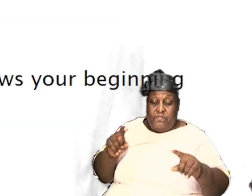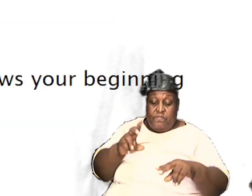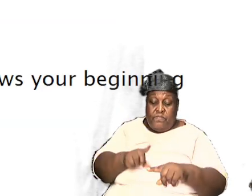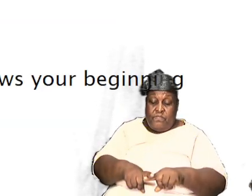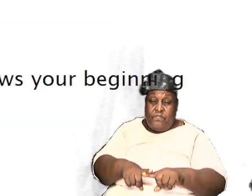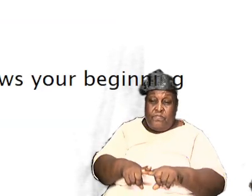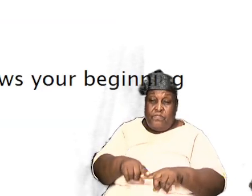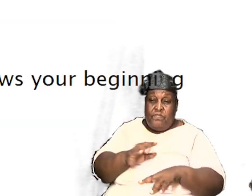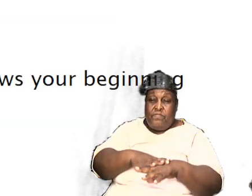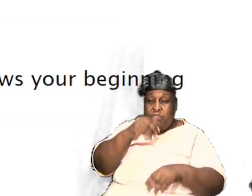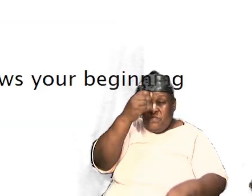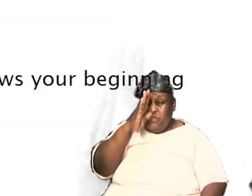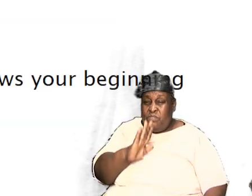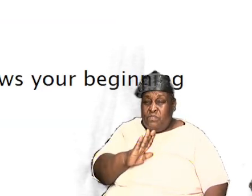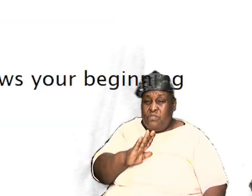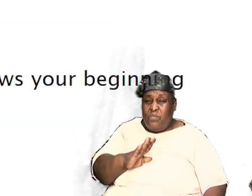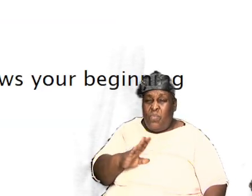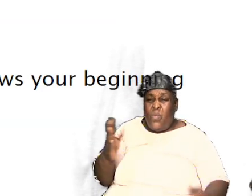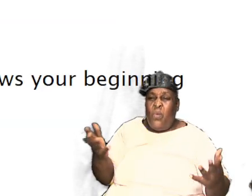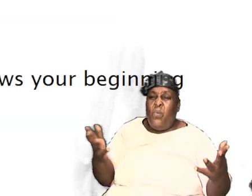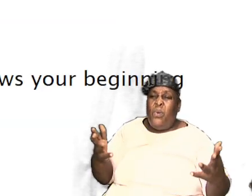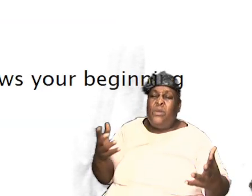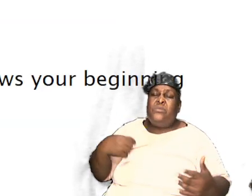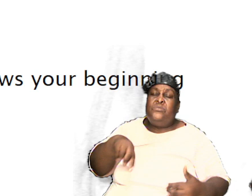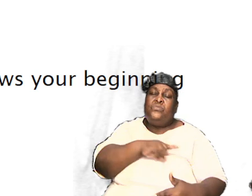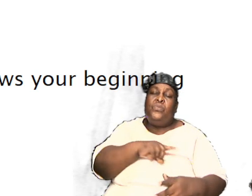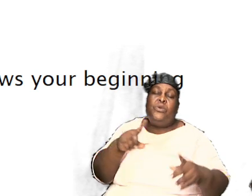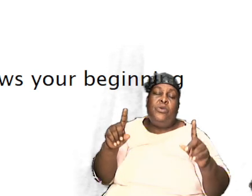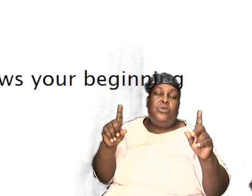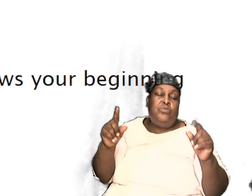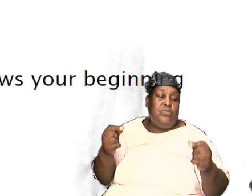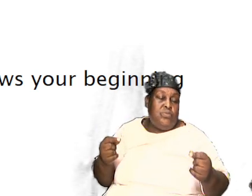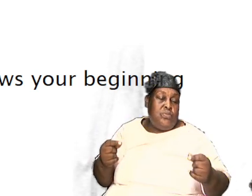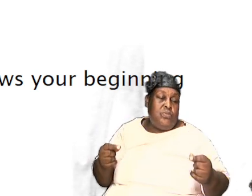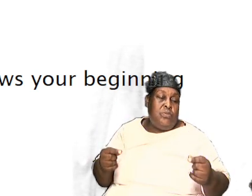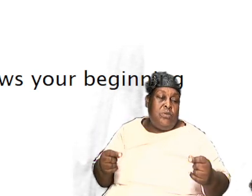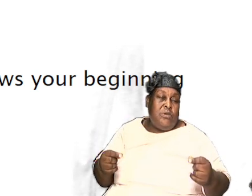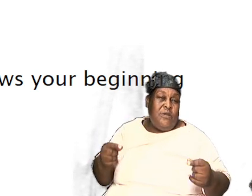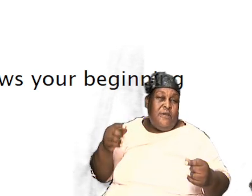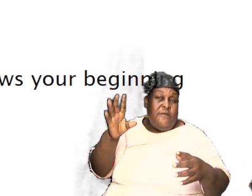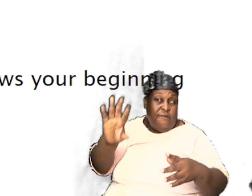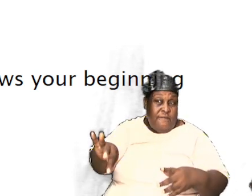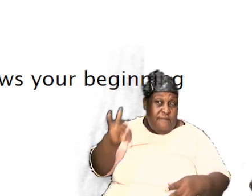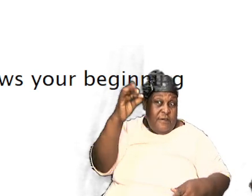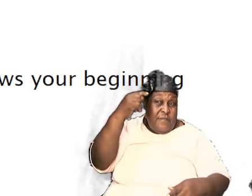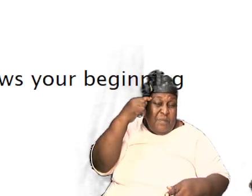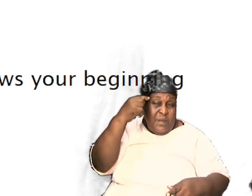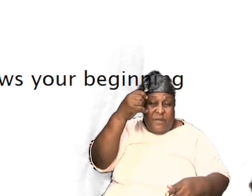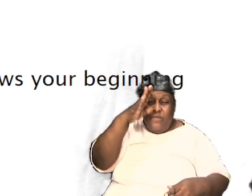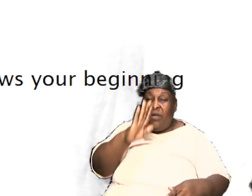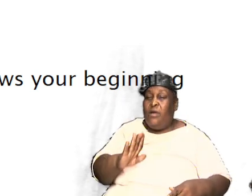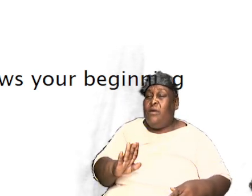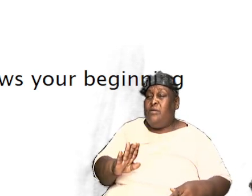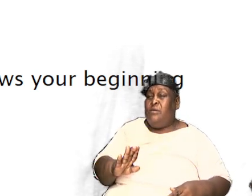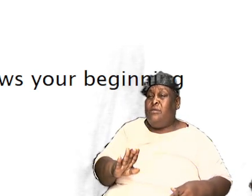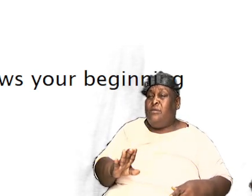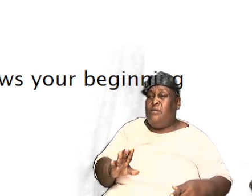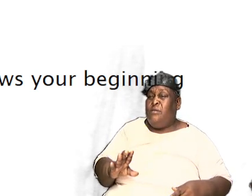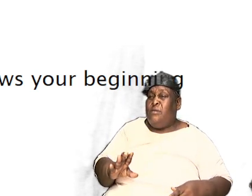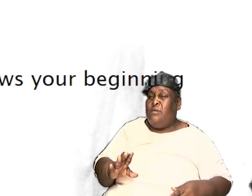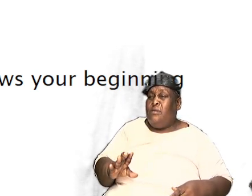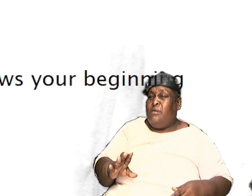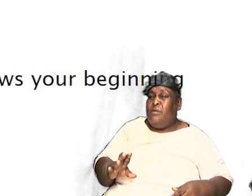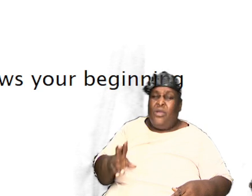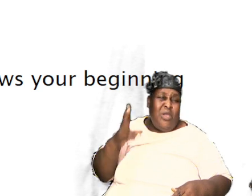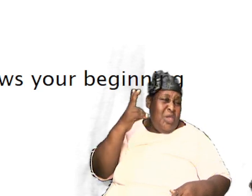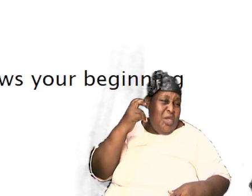rely on God. Whatever we do, we must make sure that we stand the man of the Lord. You stand what God is saying